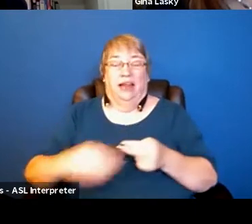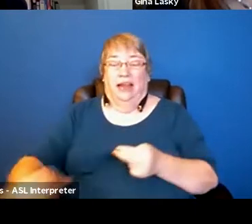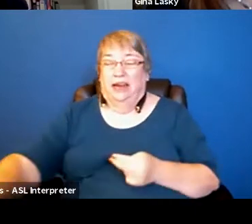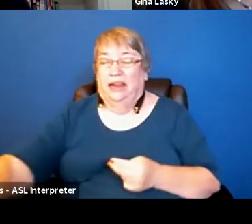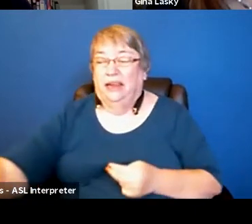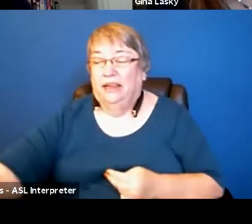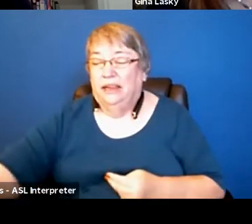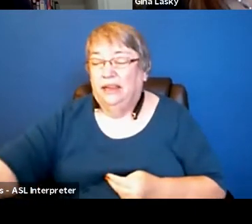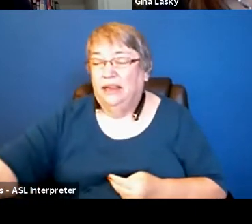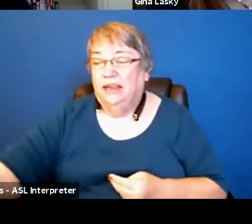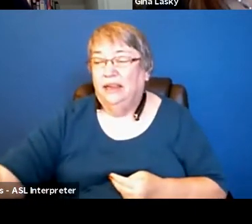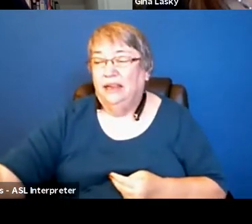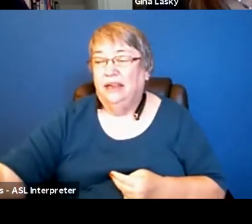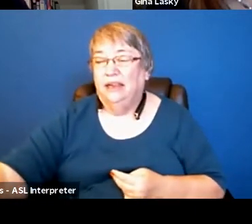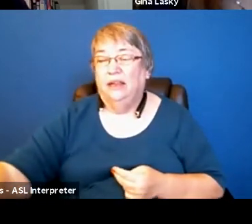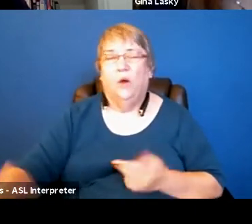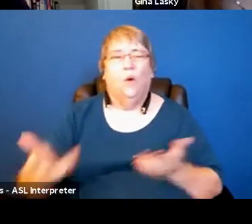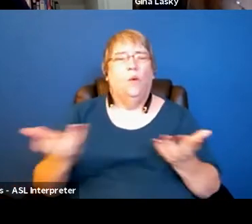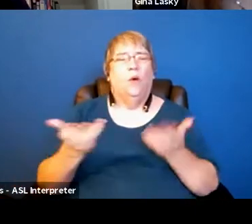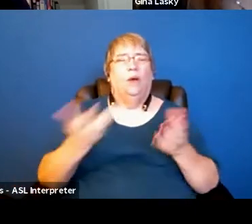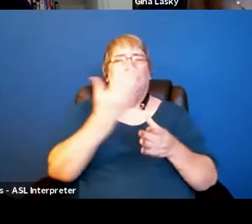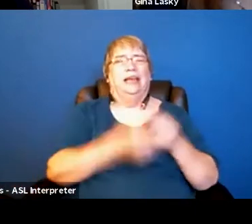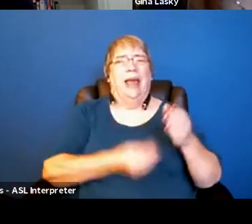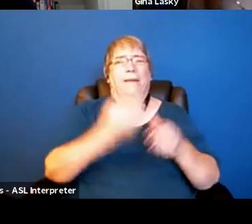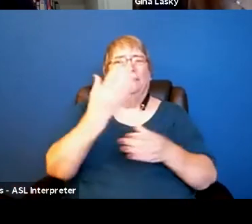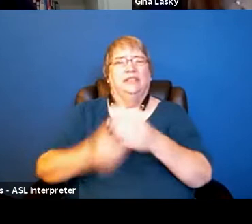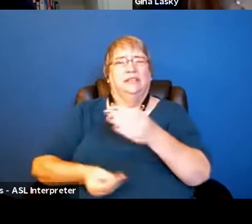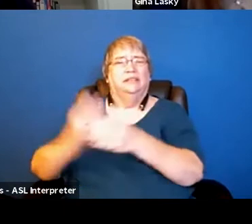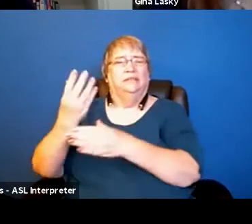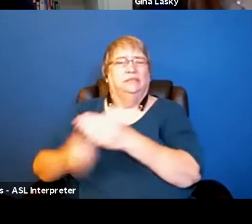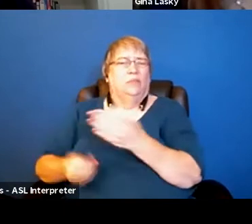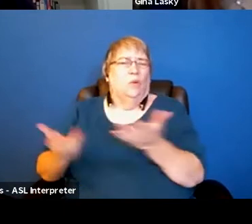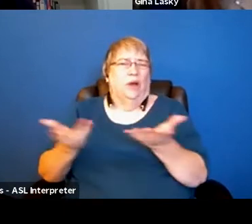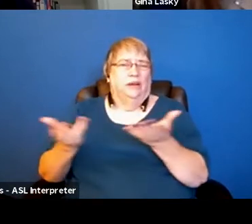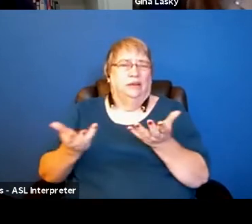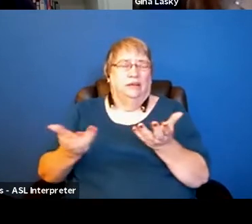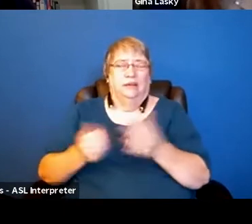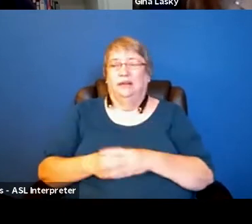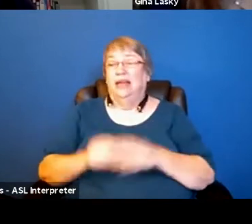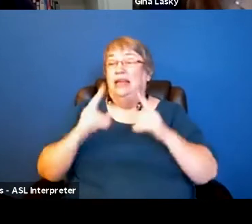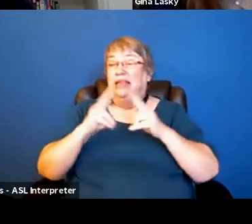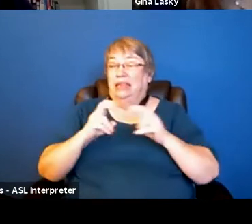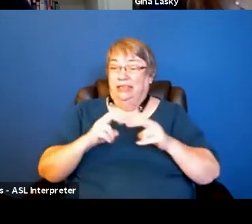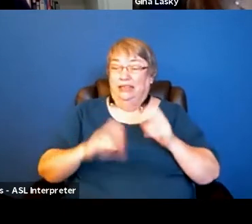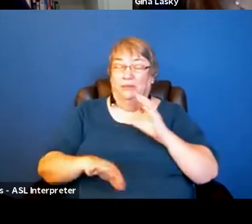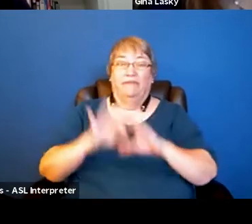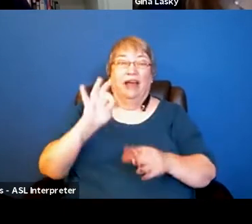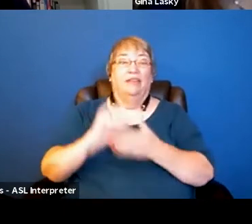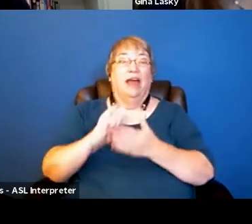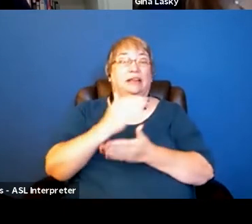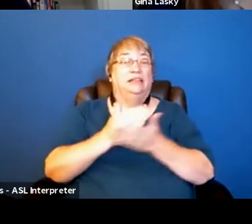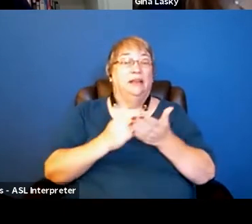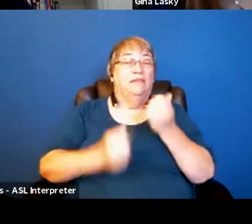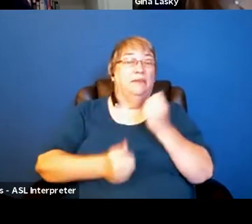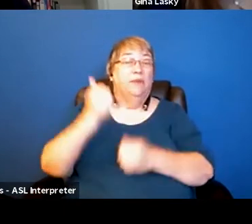where and what were the gaps in the continuum that we identified? The assessment found that some of the most needed services